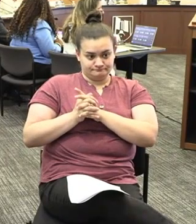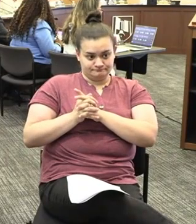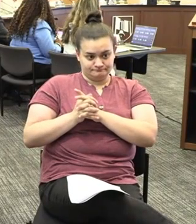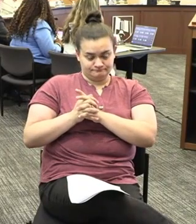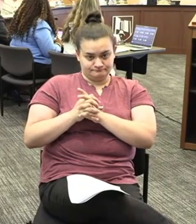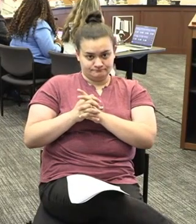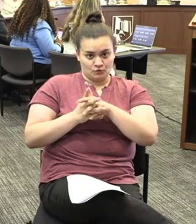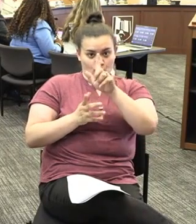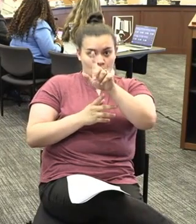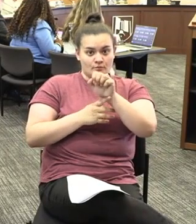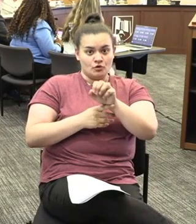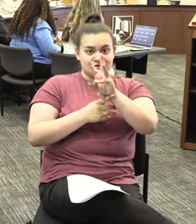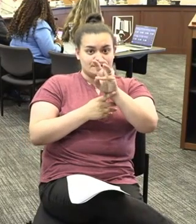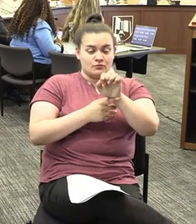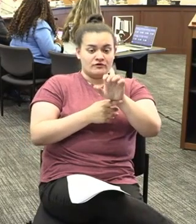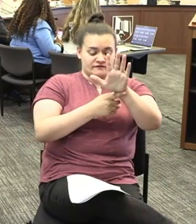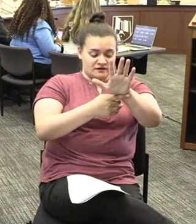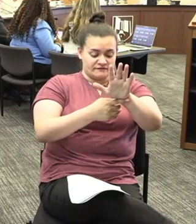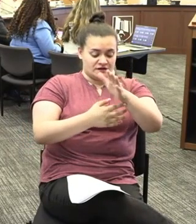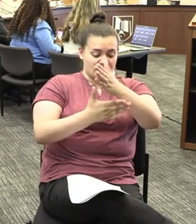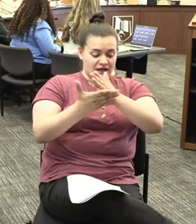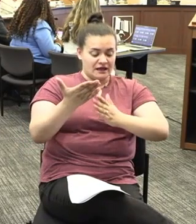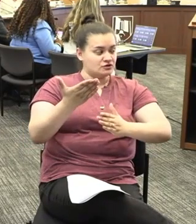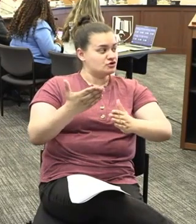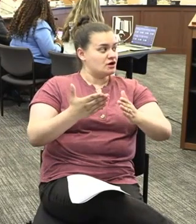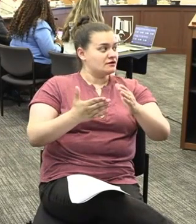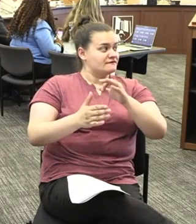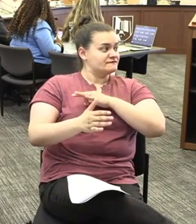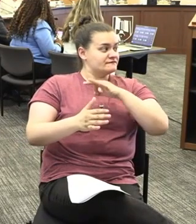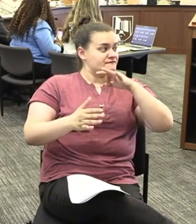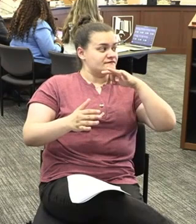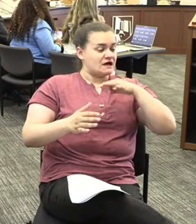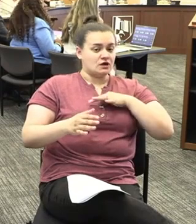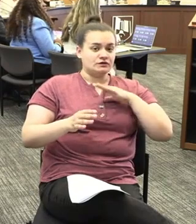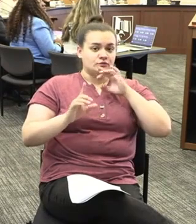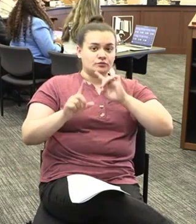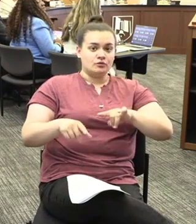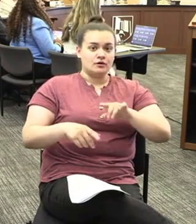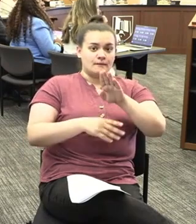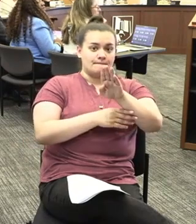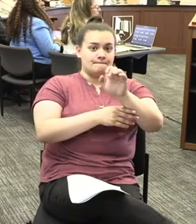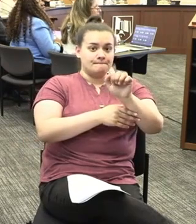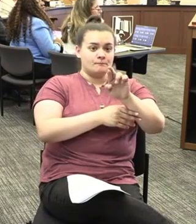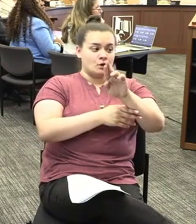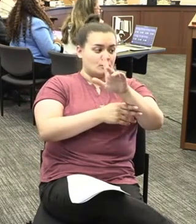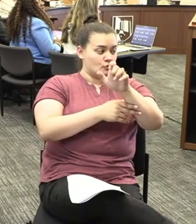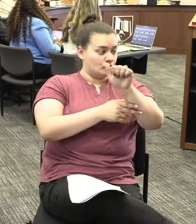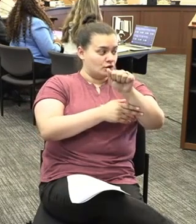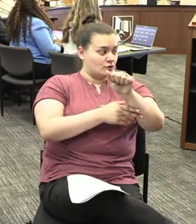Item 1.6.5, the adjunct faculty union report, Dr. Barbara Wilhen.